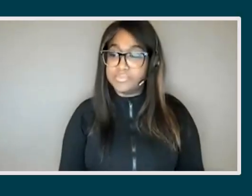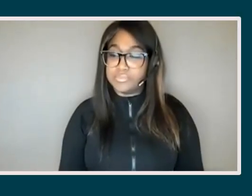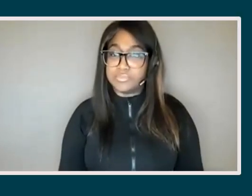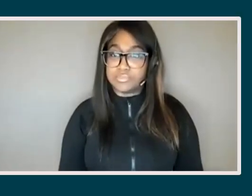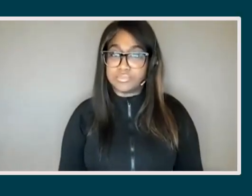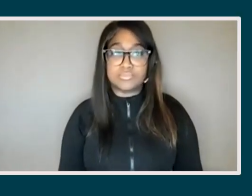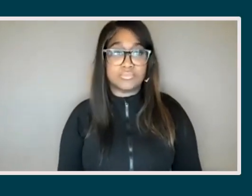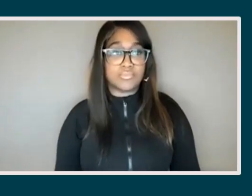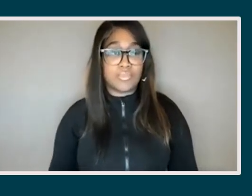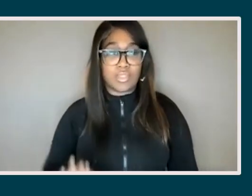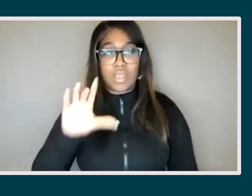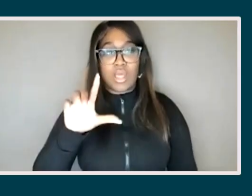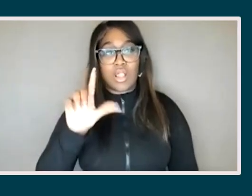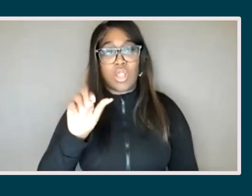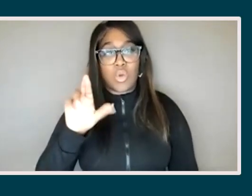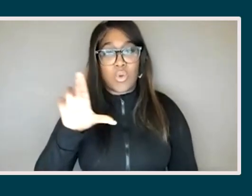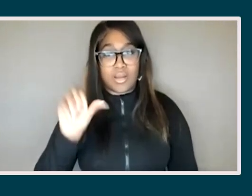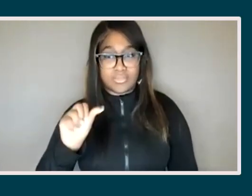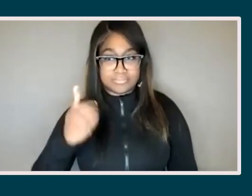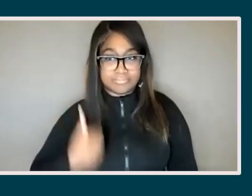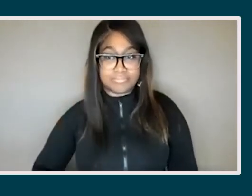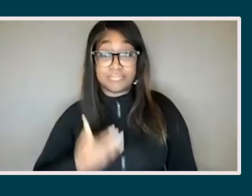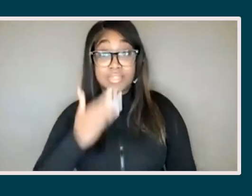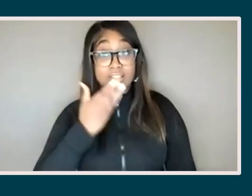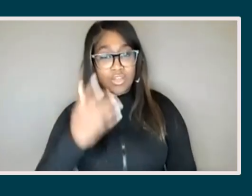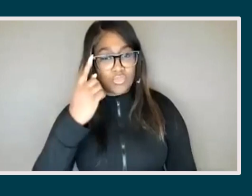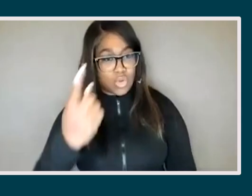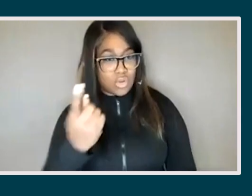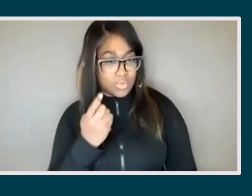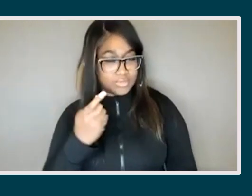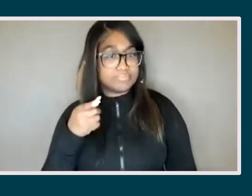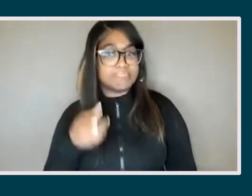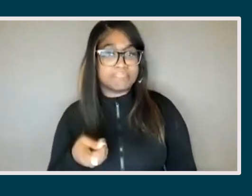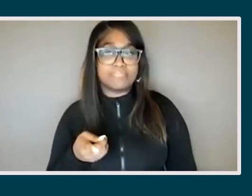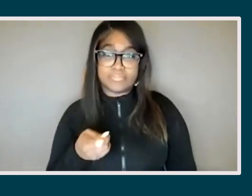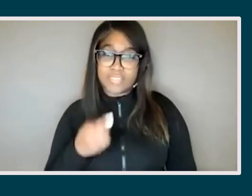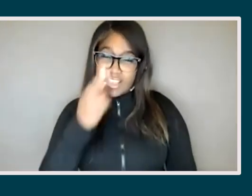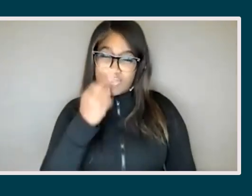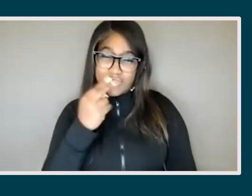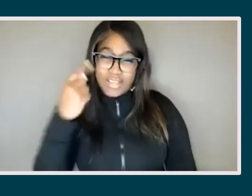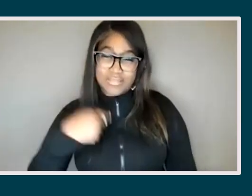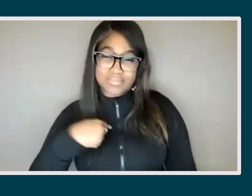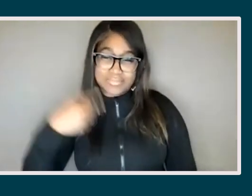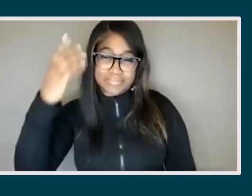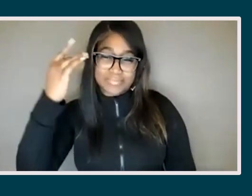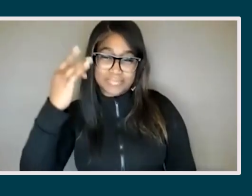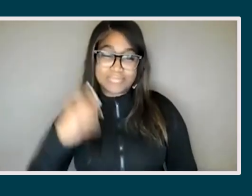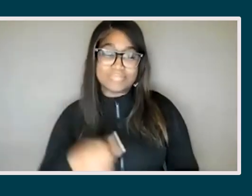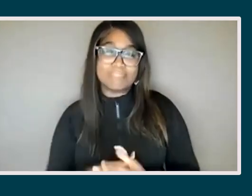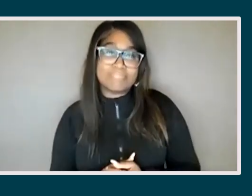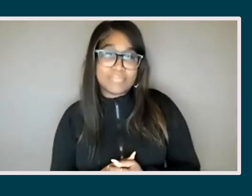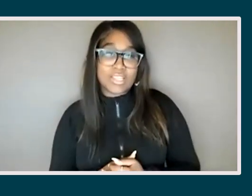This is Laura. Thank you for that question. It's funny to me because